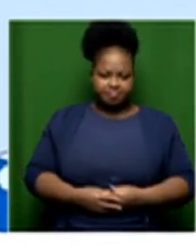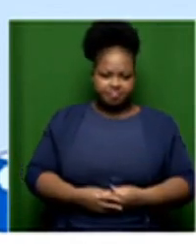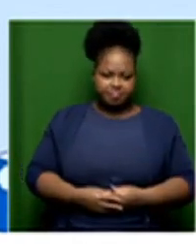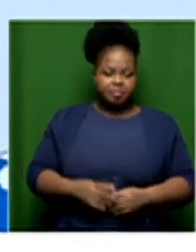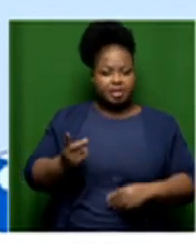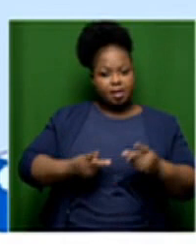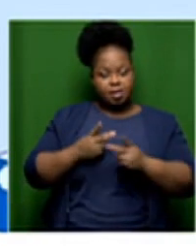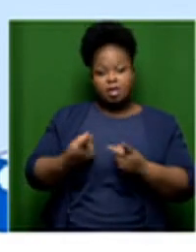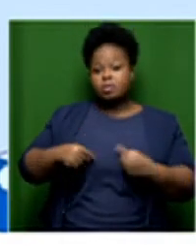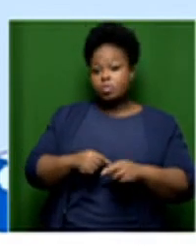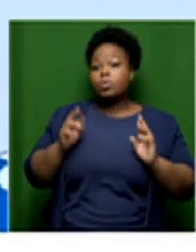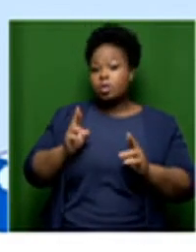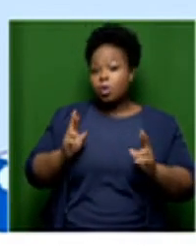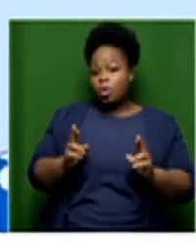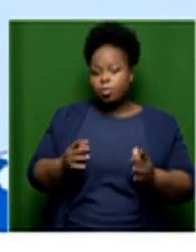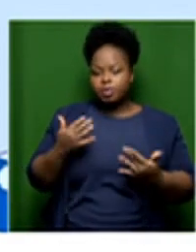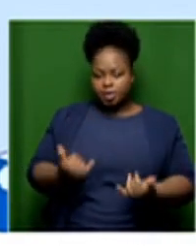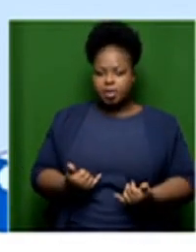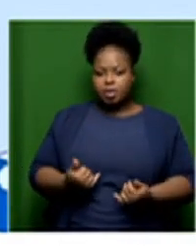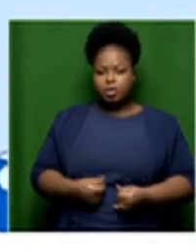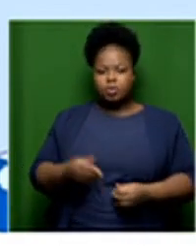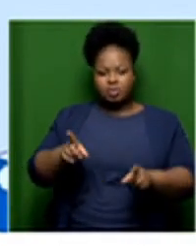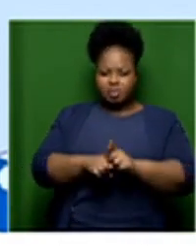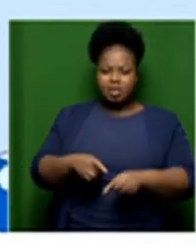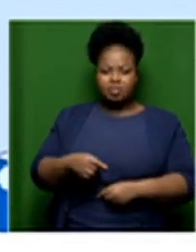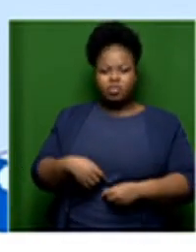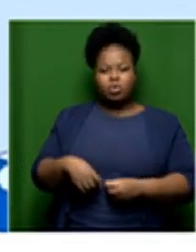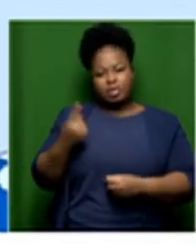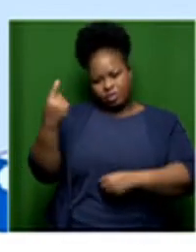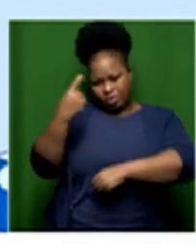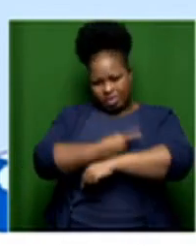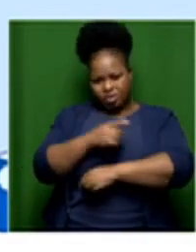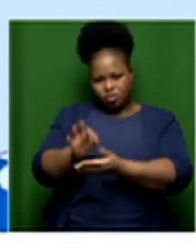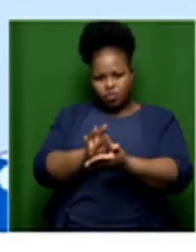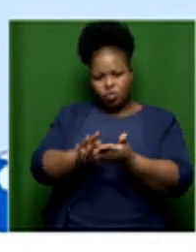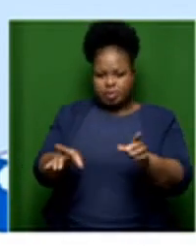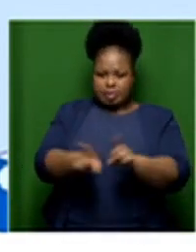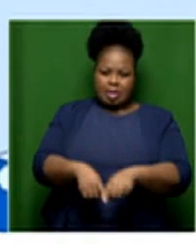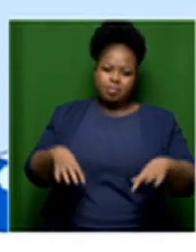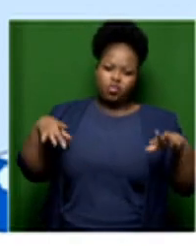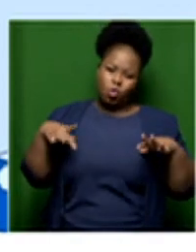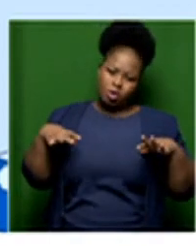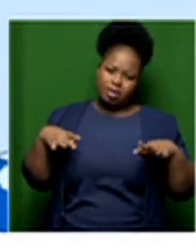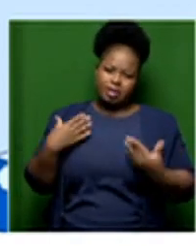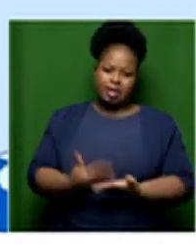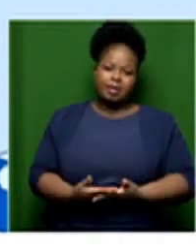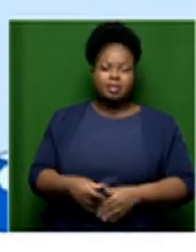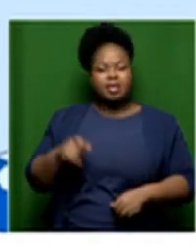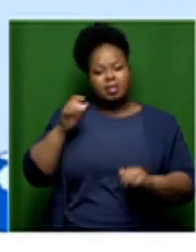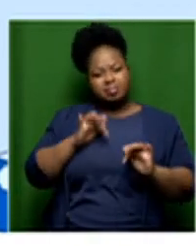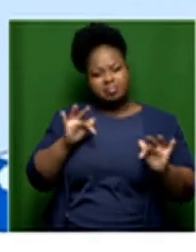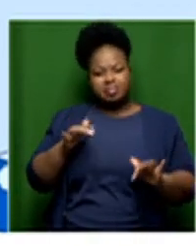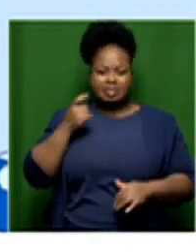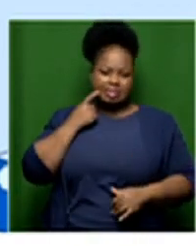weekend. We hope, as has been the tradition, that voting day will also be a public holiday. That way, persons can make